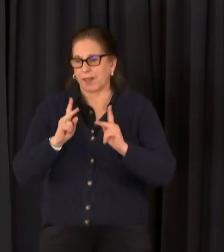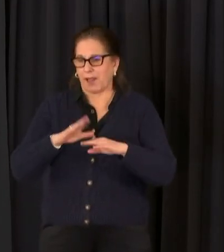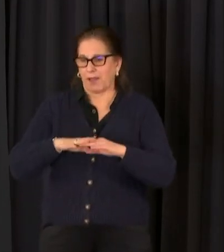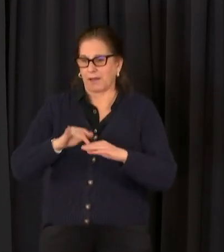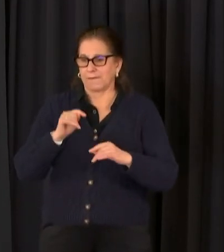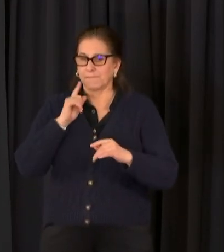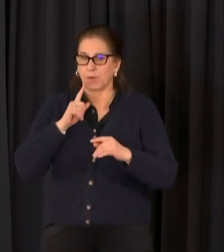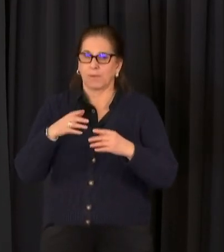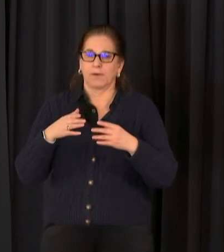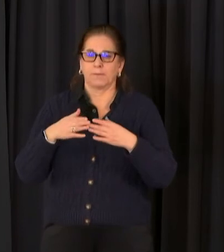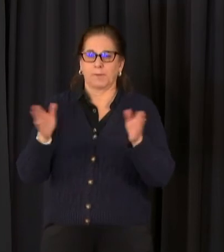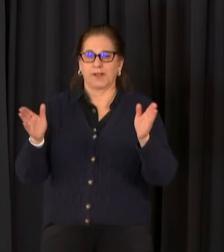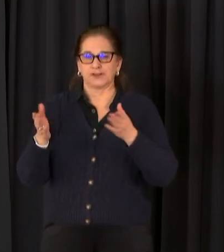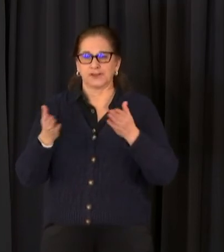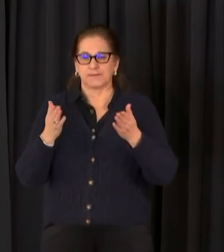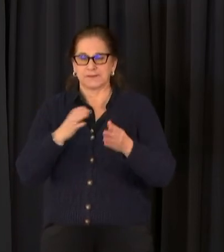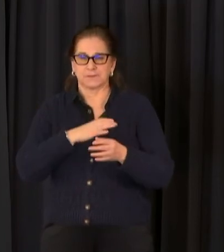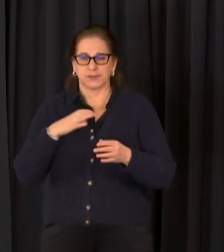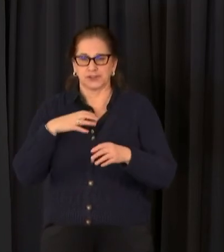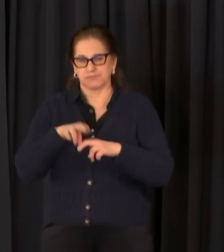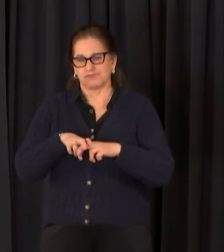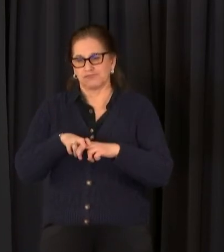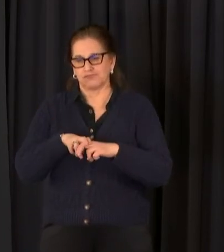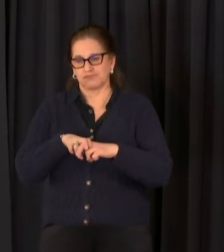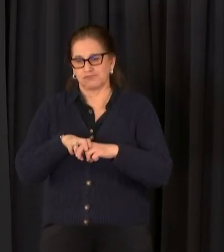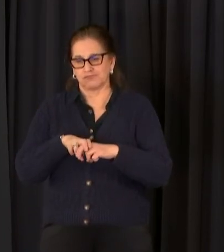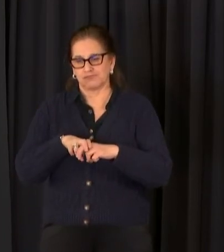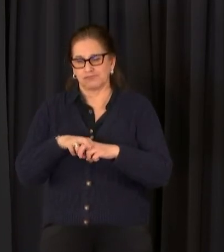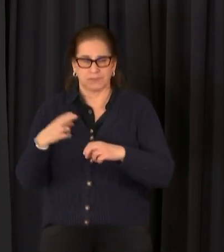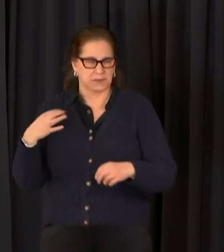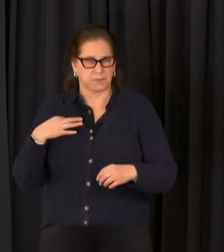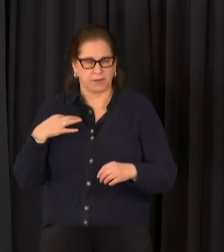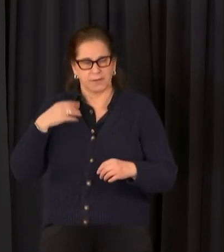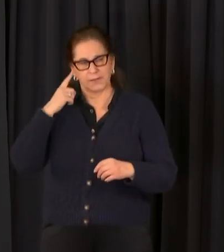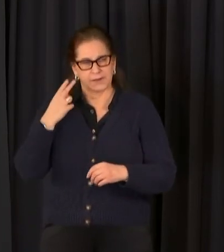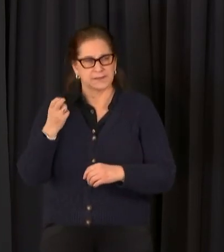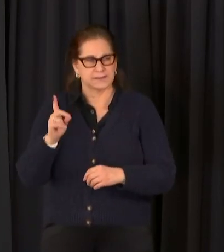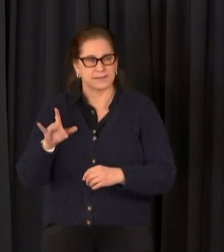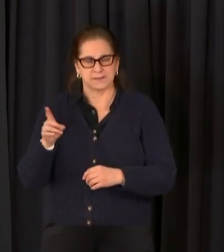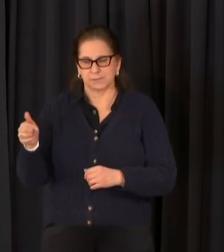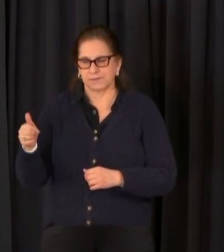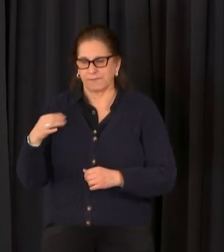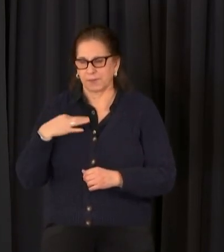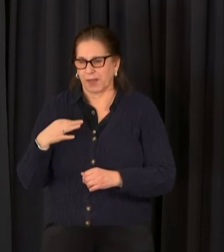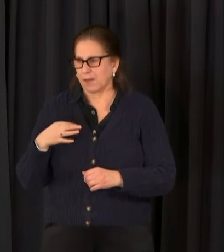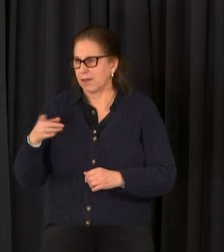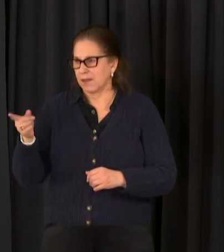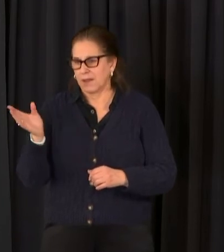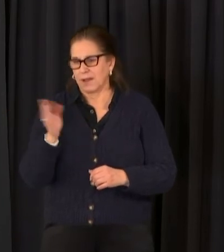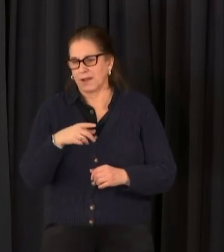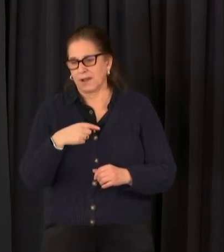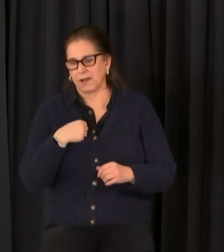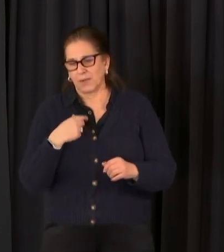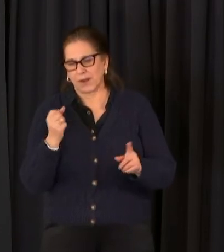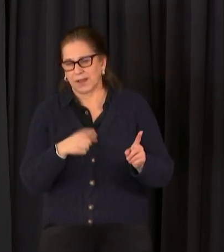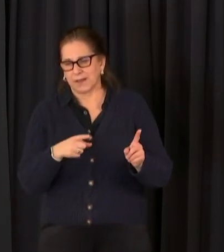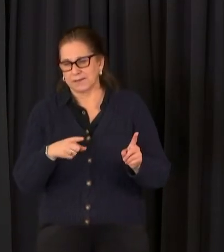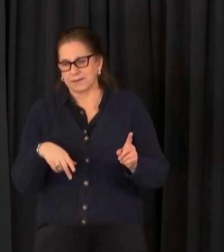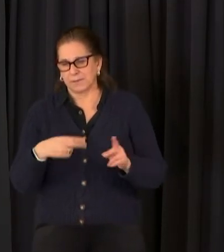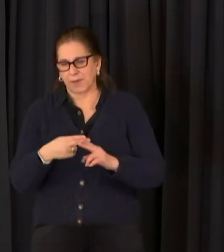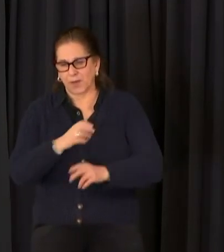pretty sure was posted, and I believe he applied. And I've been speaking with some folks in